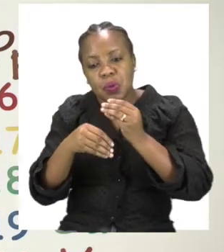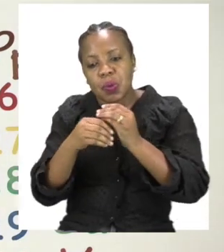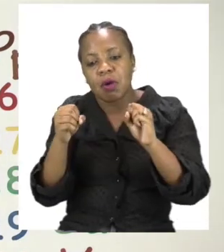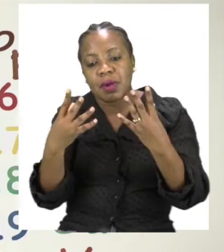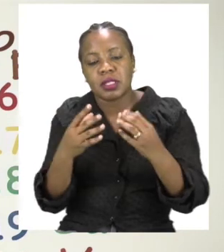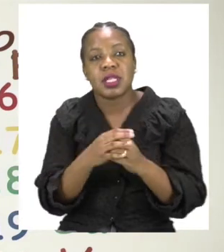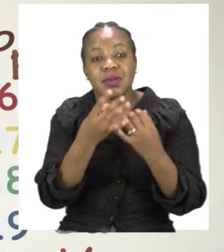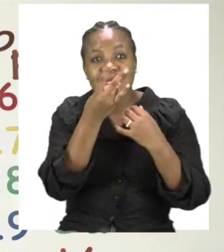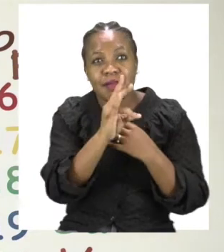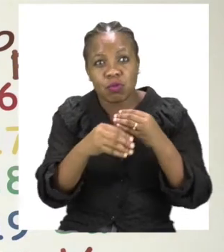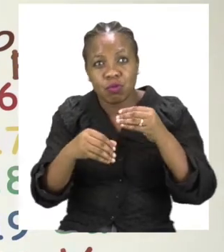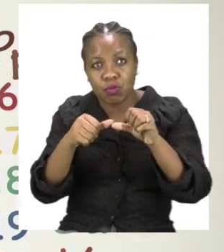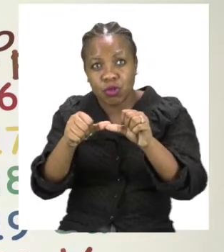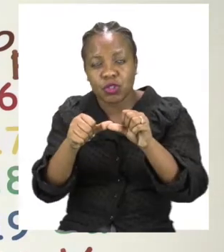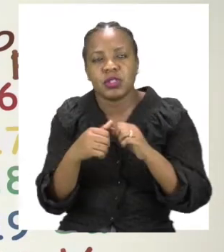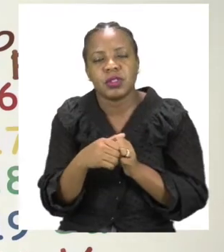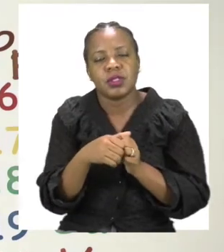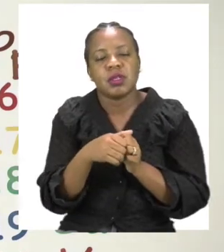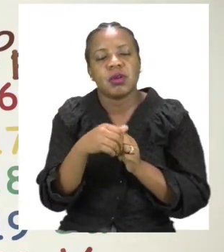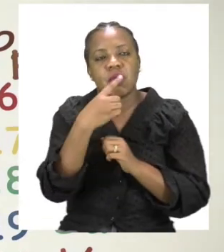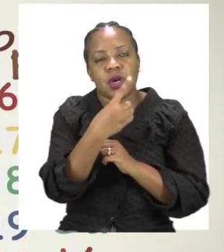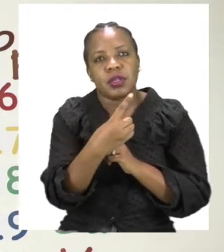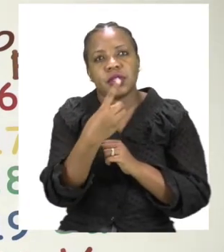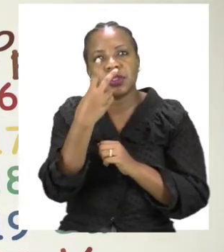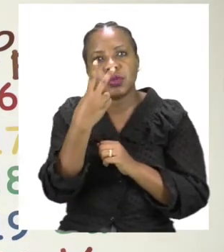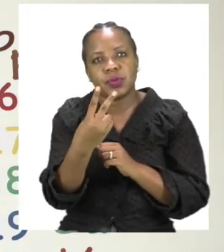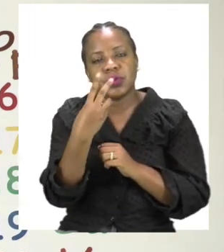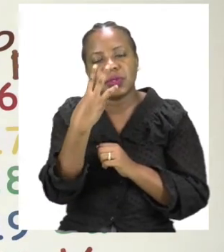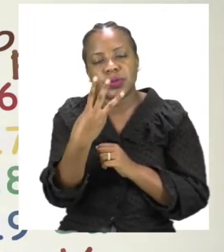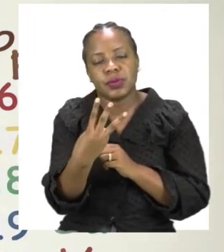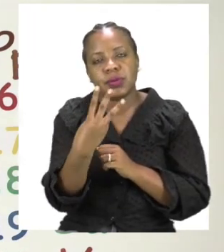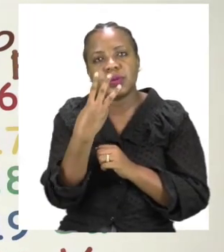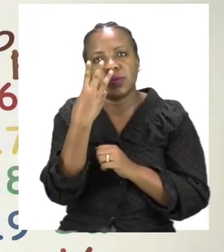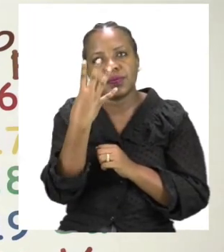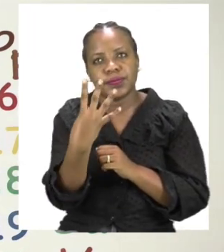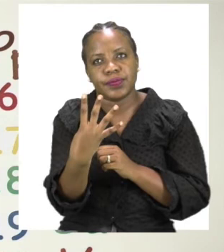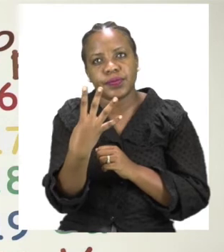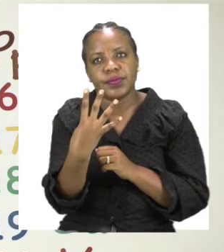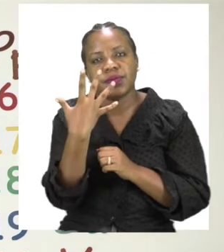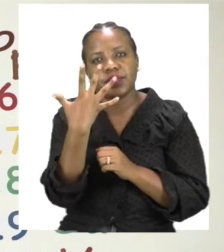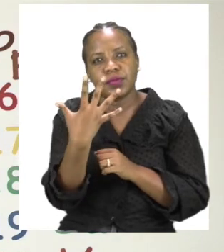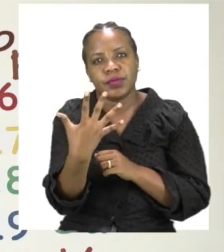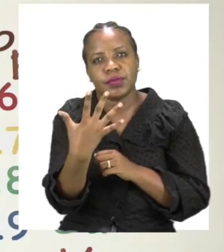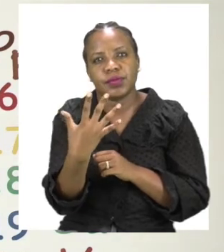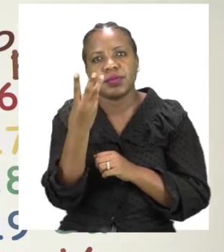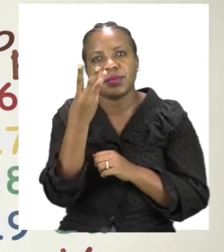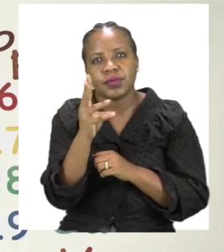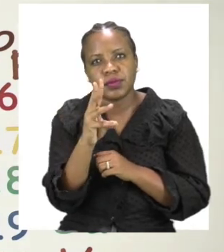go. 1, 2, 3, 4, 5,